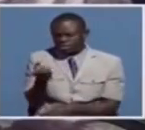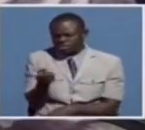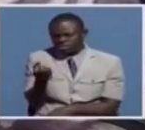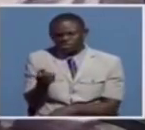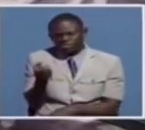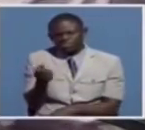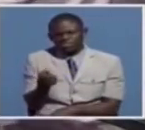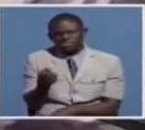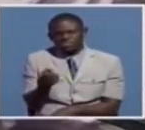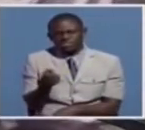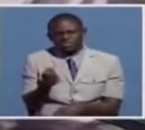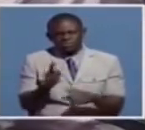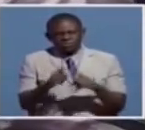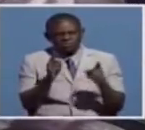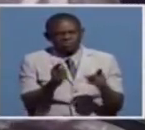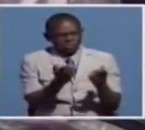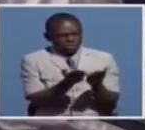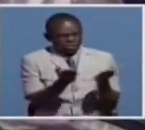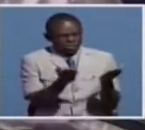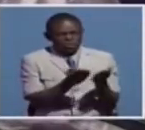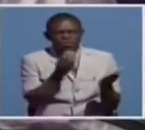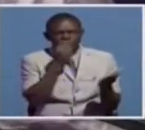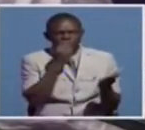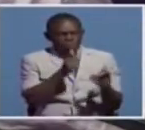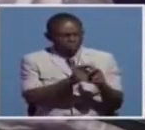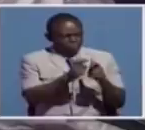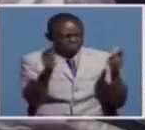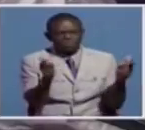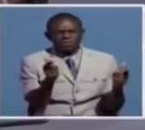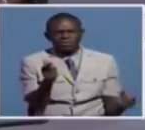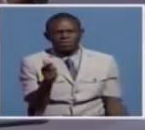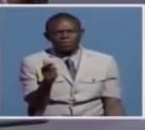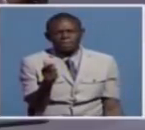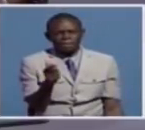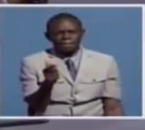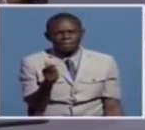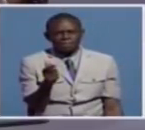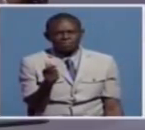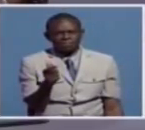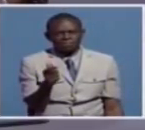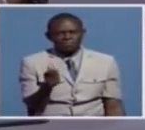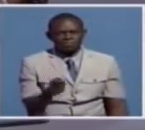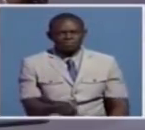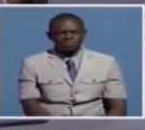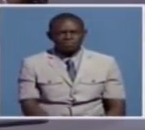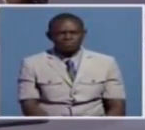that. And of course, it was also a huge house as far as we're concerned, because they were squeezed. We used to share the small rooms